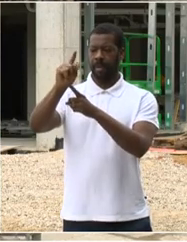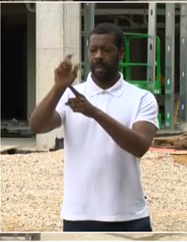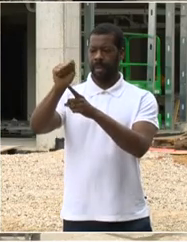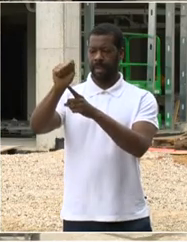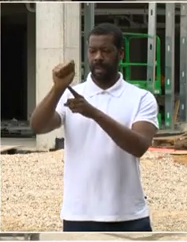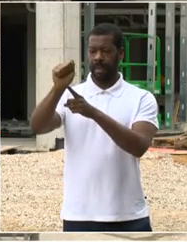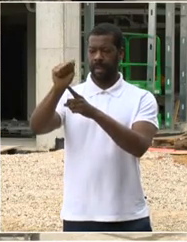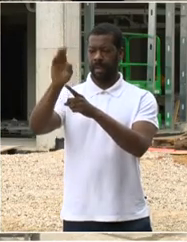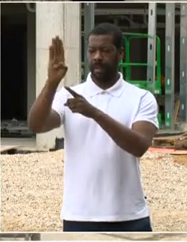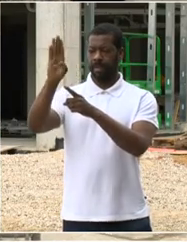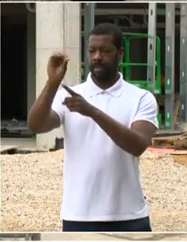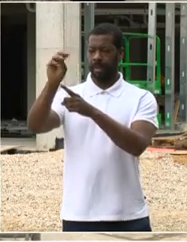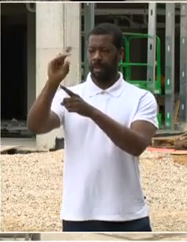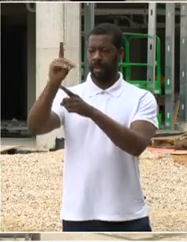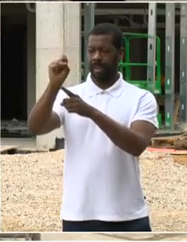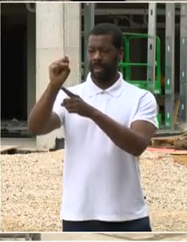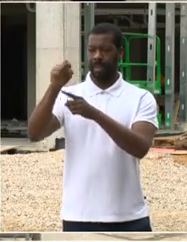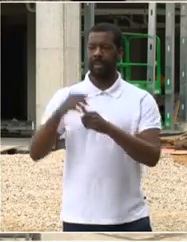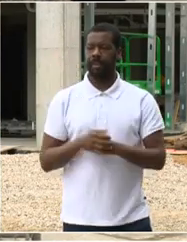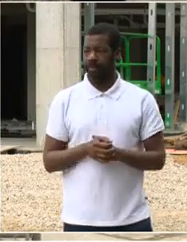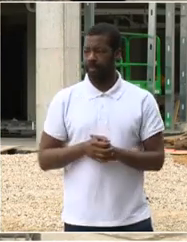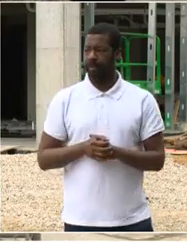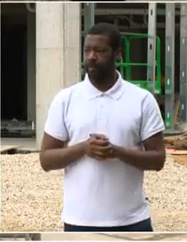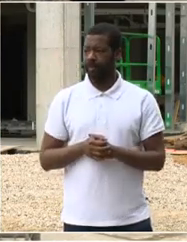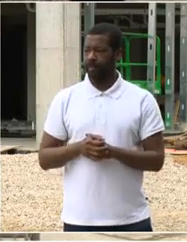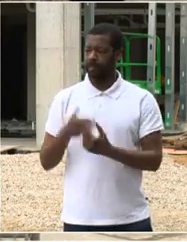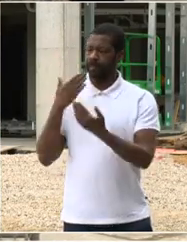Bonds a big round of applause.